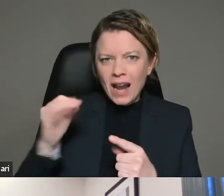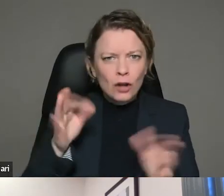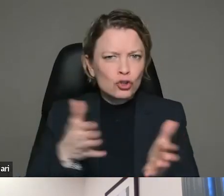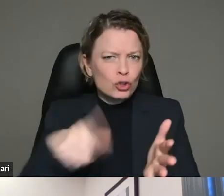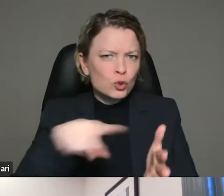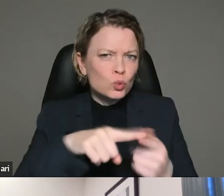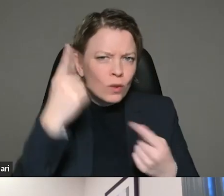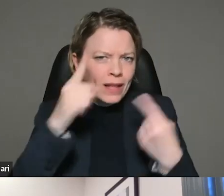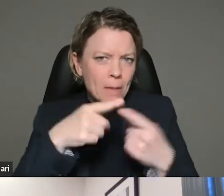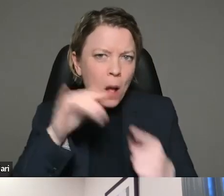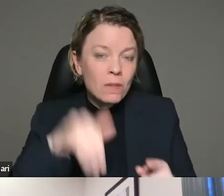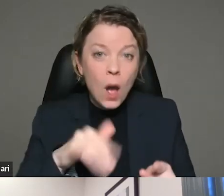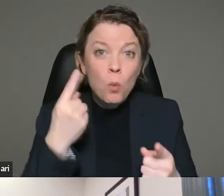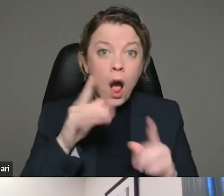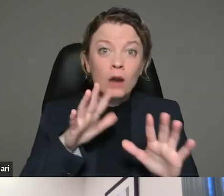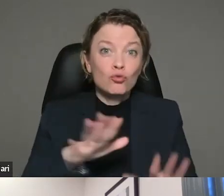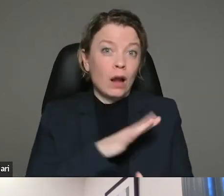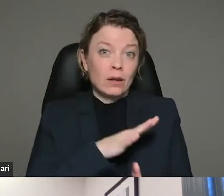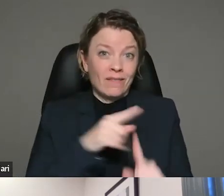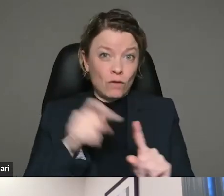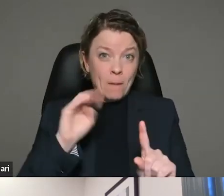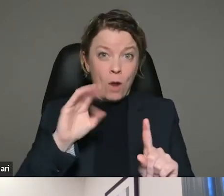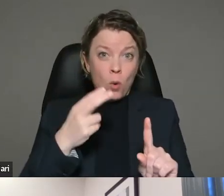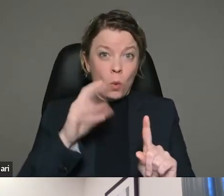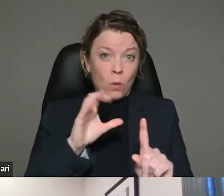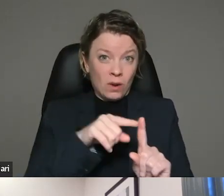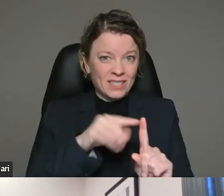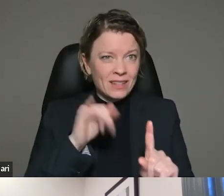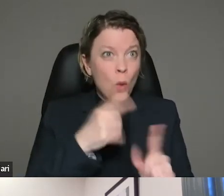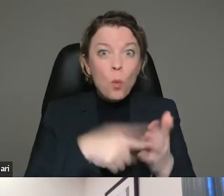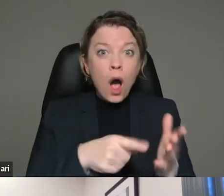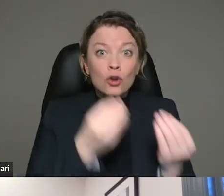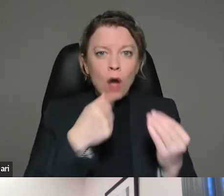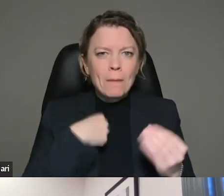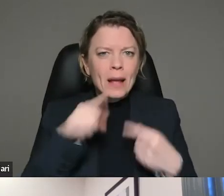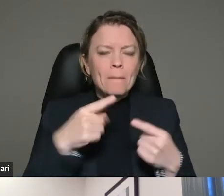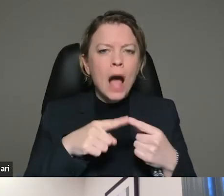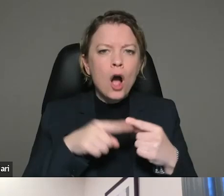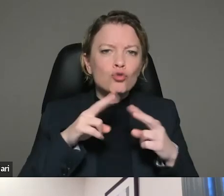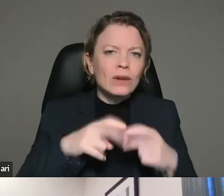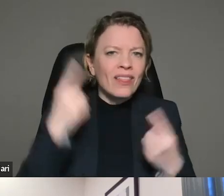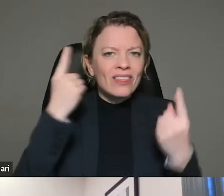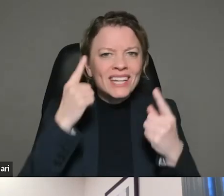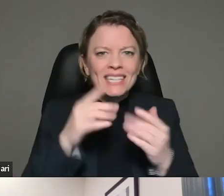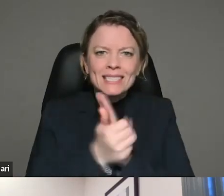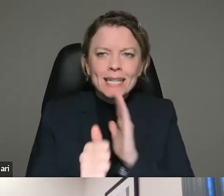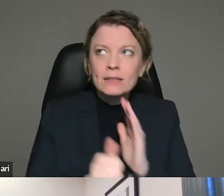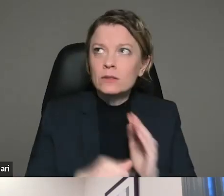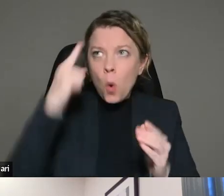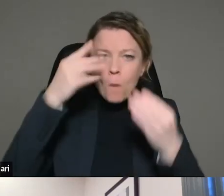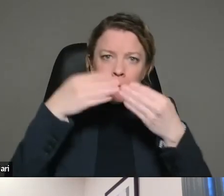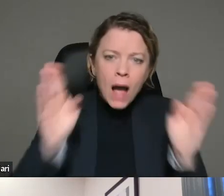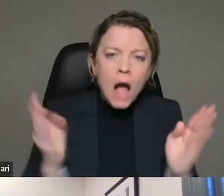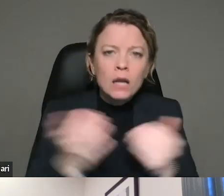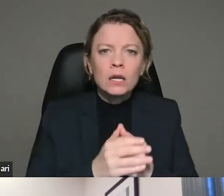great things that Mount Holyoke taught me was critical thinking skills and being open-minded and being intellectually